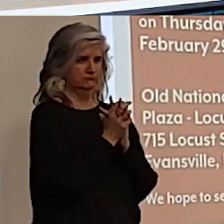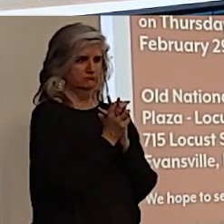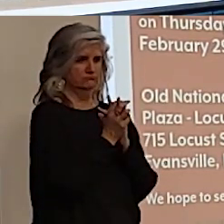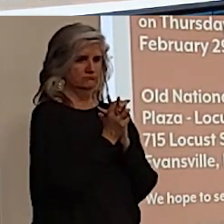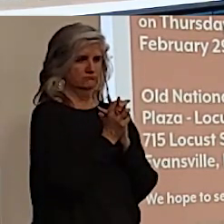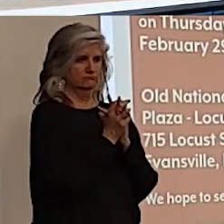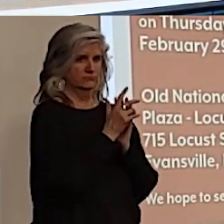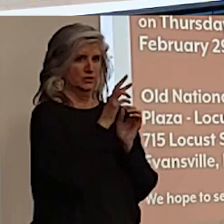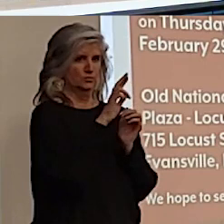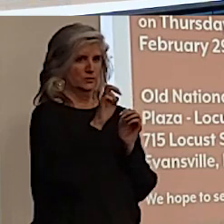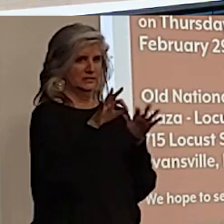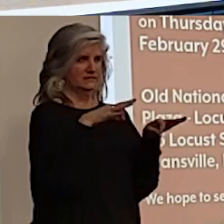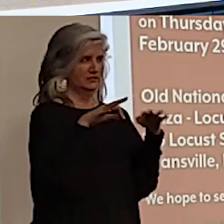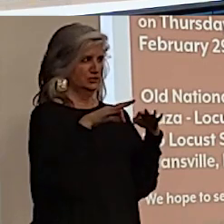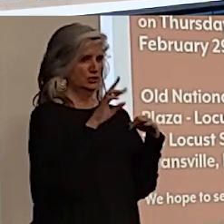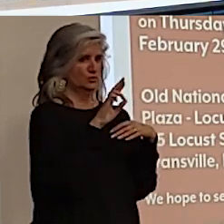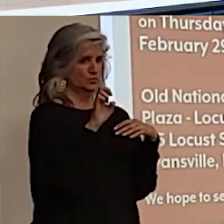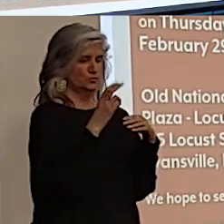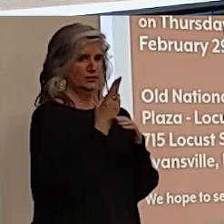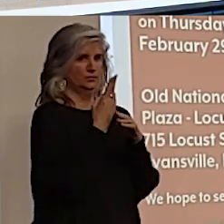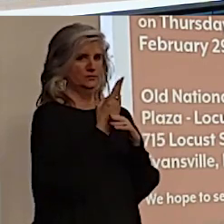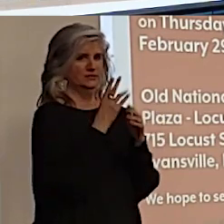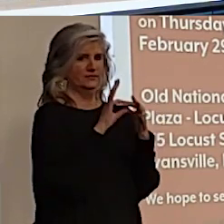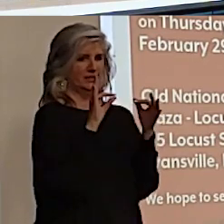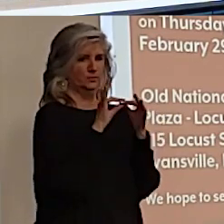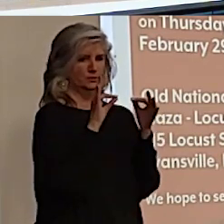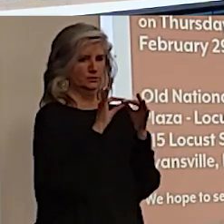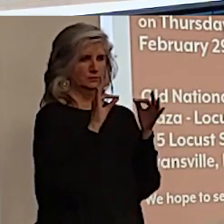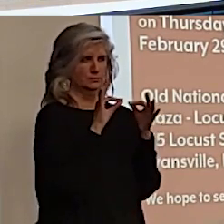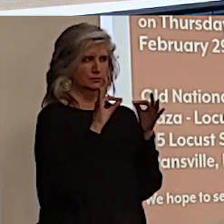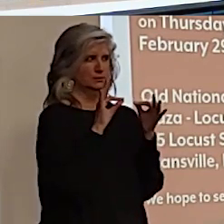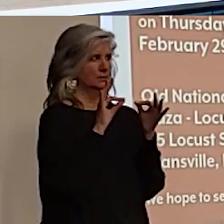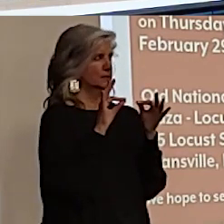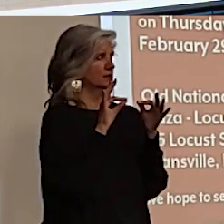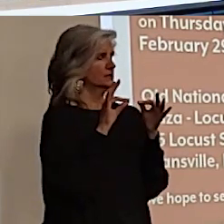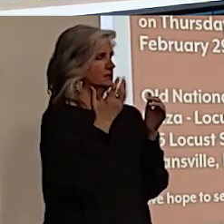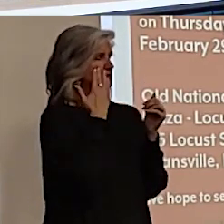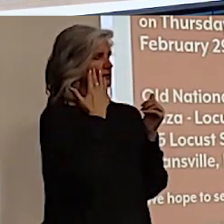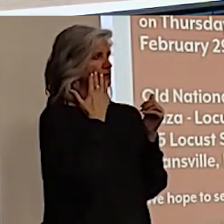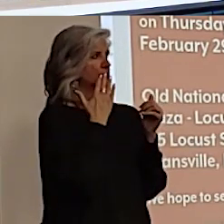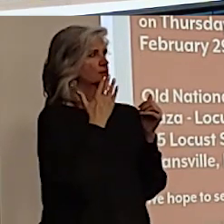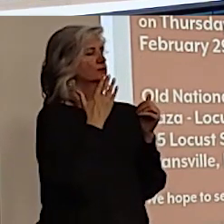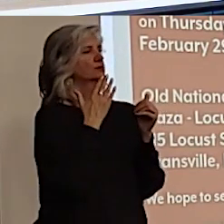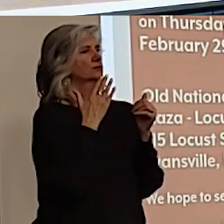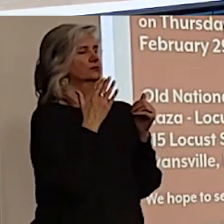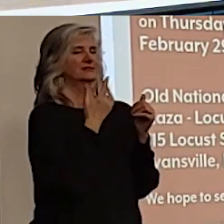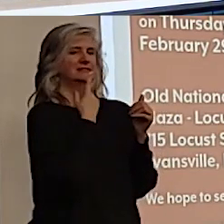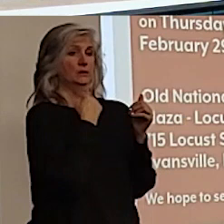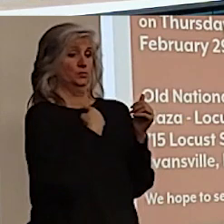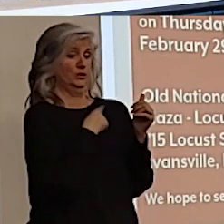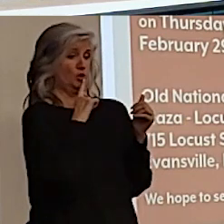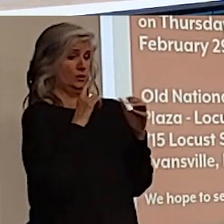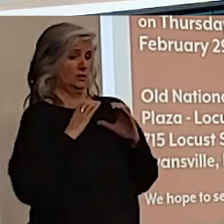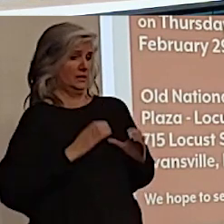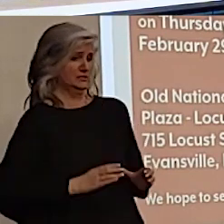a redefinition and a reuse of language. You know, the euphemism that we are customers